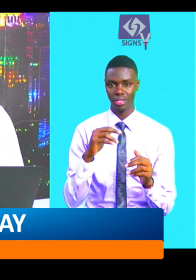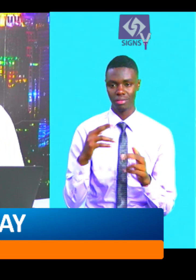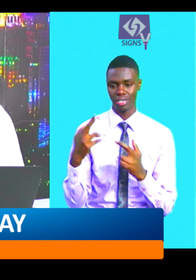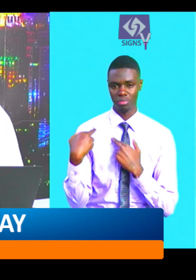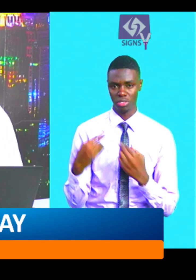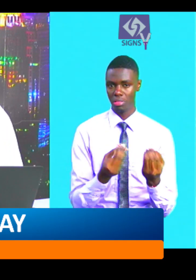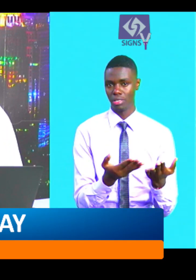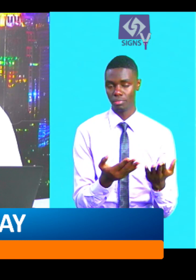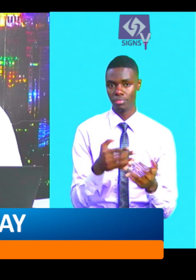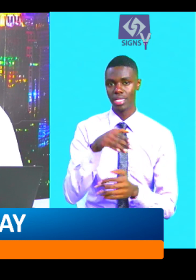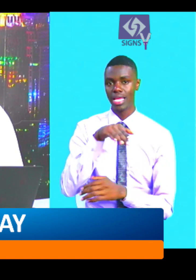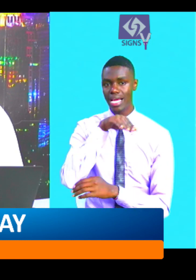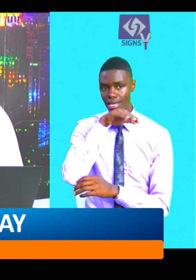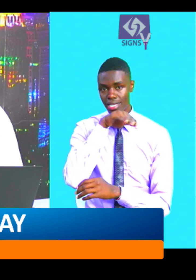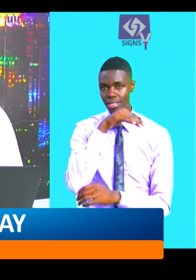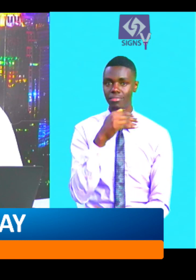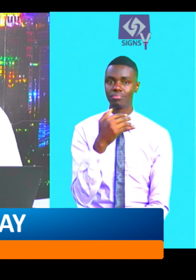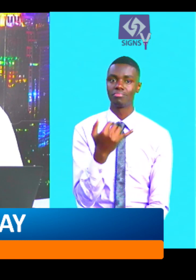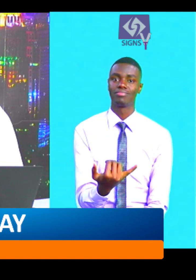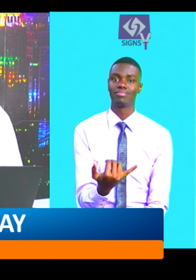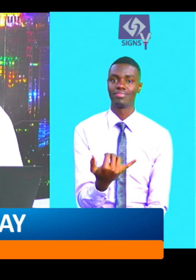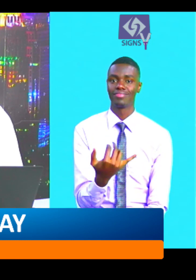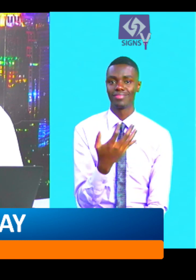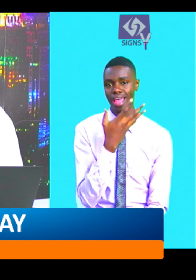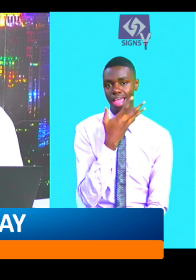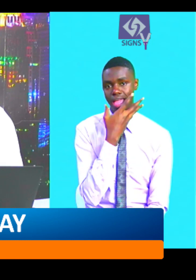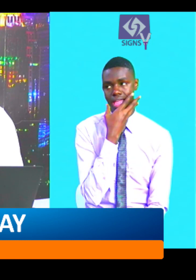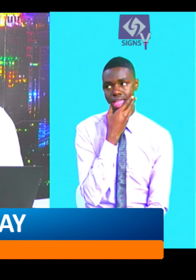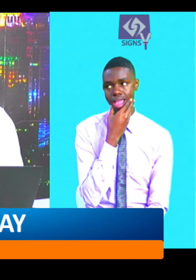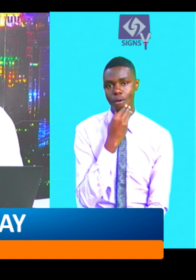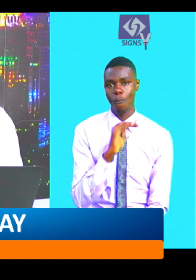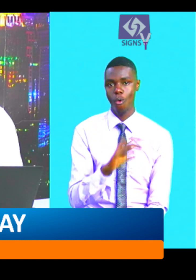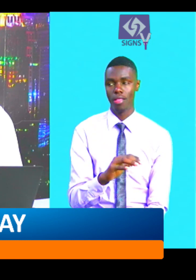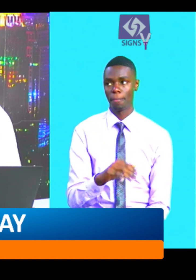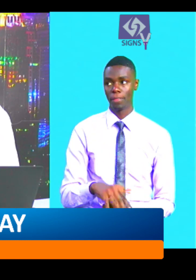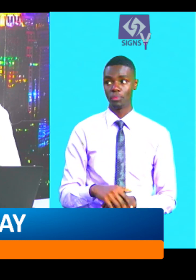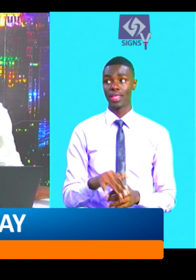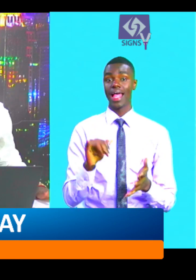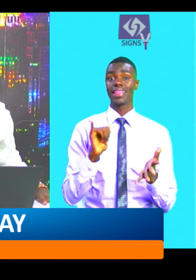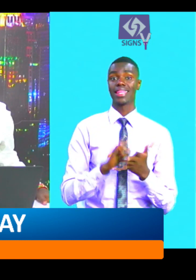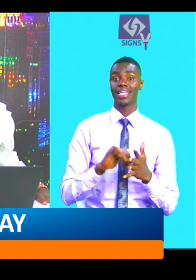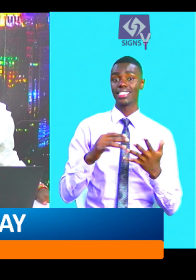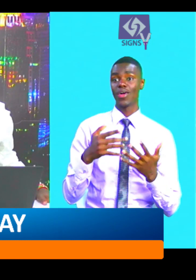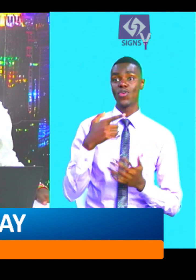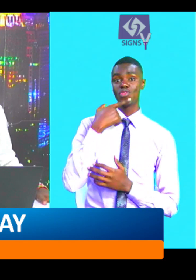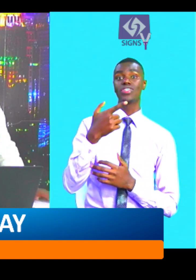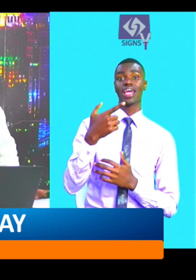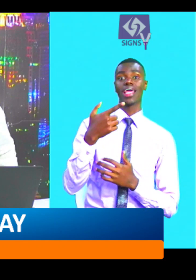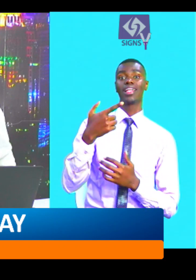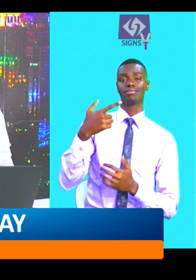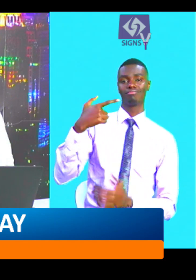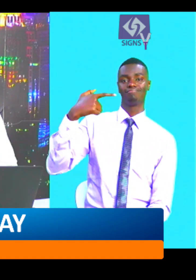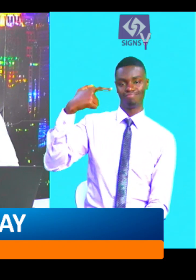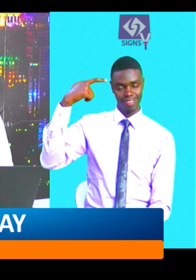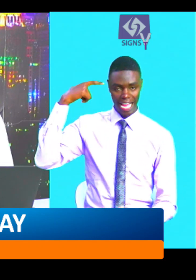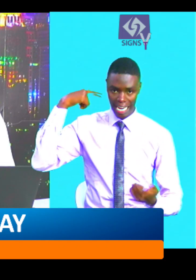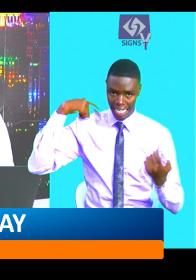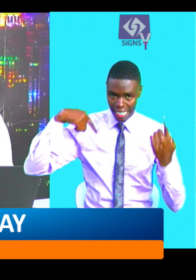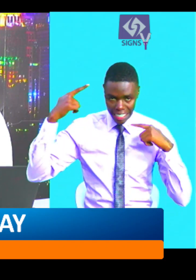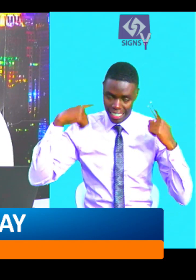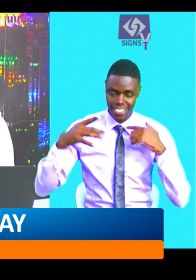governments, is he slowly passing down the mantle? I don't think he's passing it down